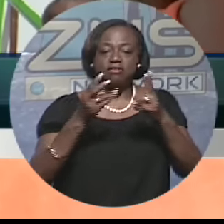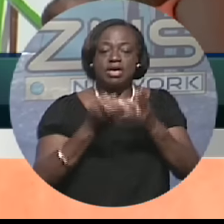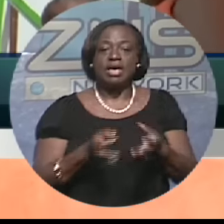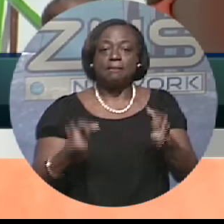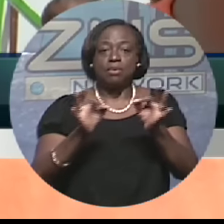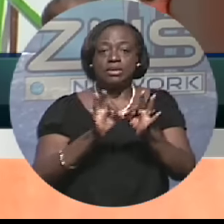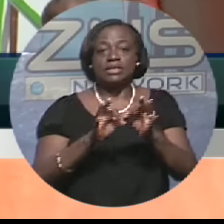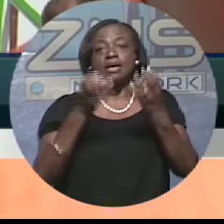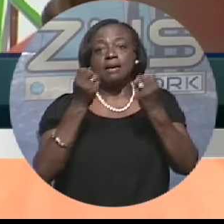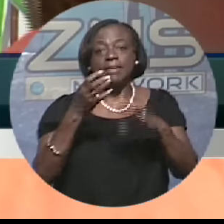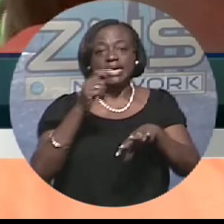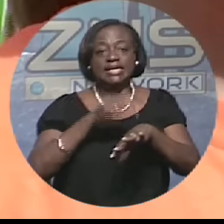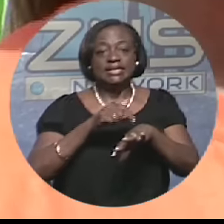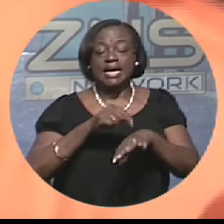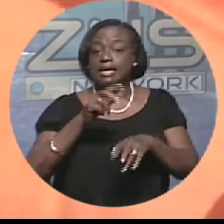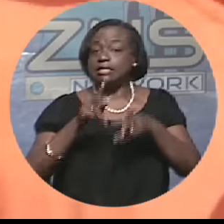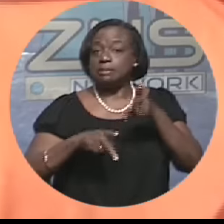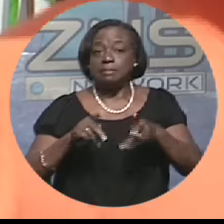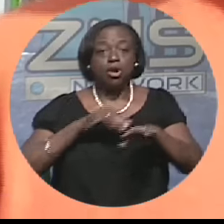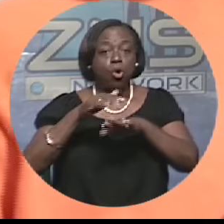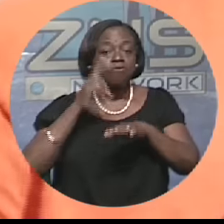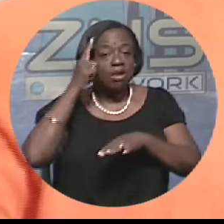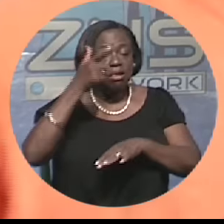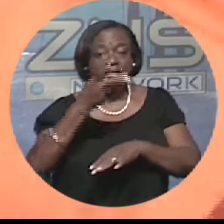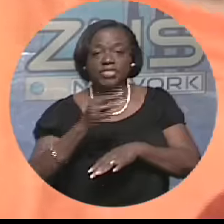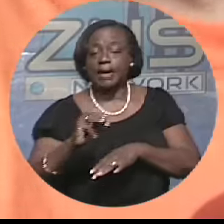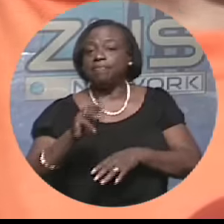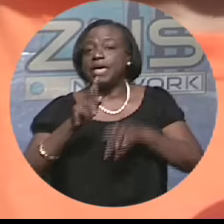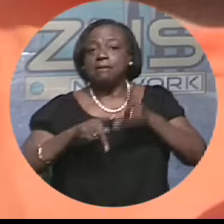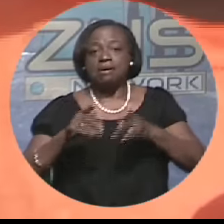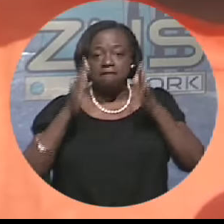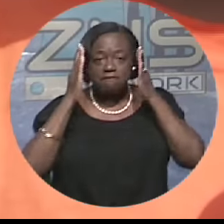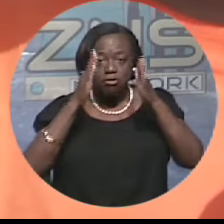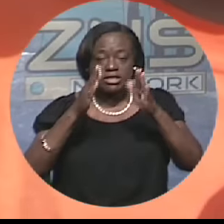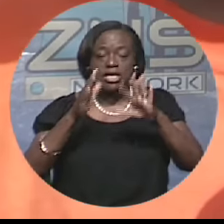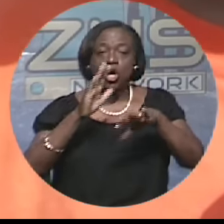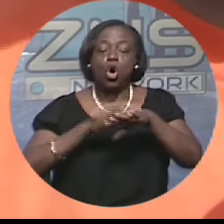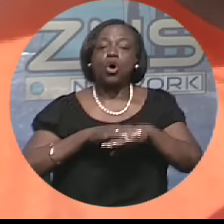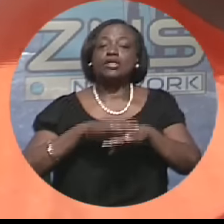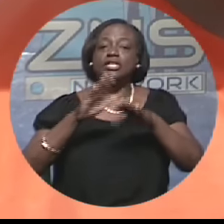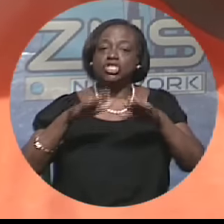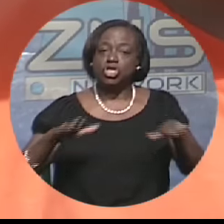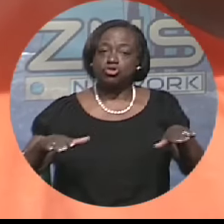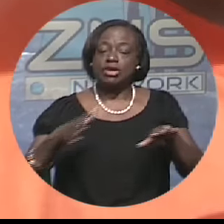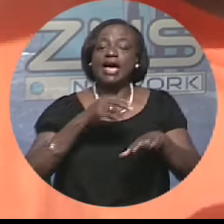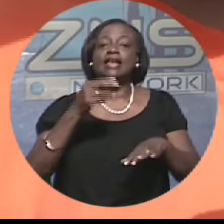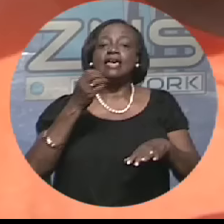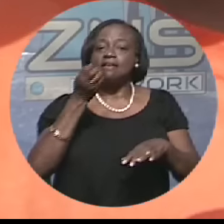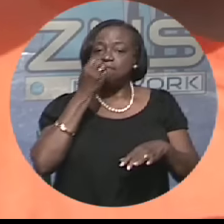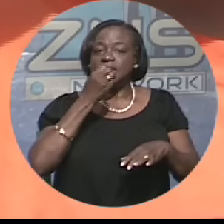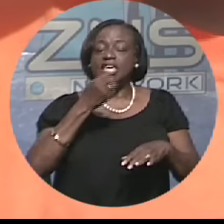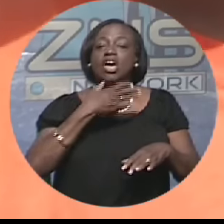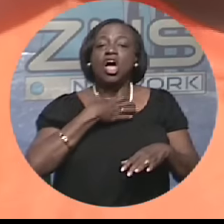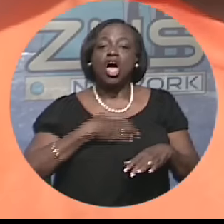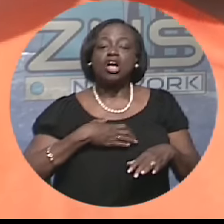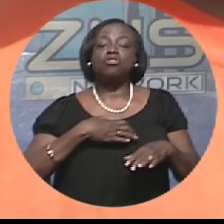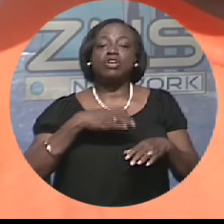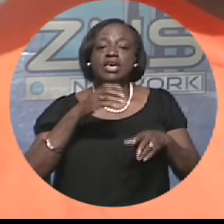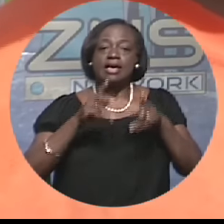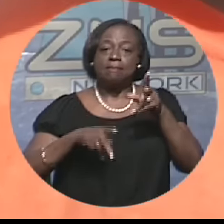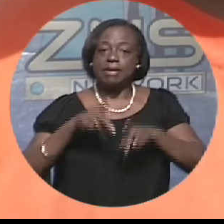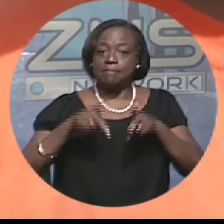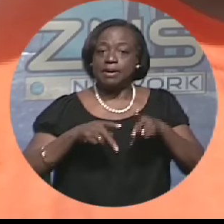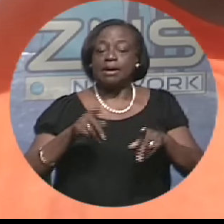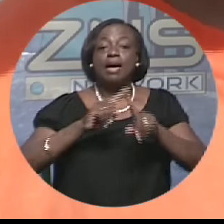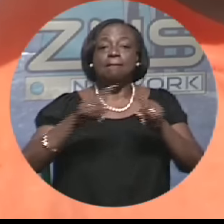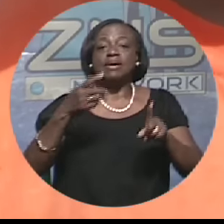they're overlooked. You know, a lot of people are focusing on kids and, you know, and feeding hungry people. But the seniors really can